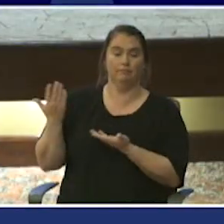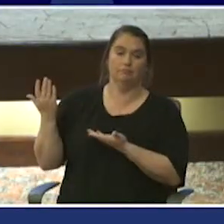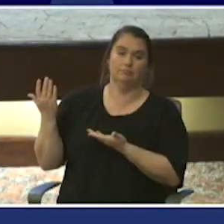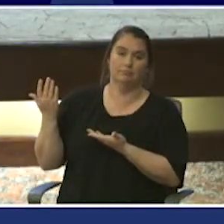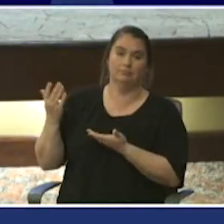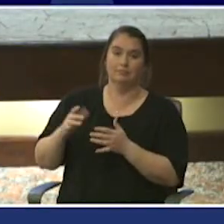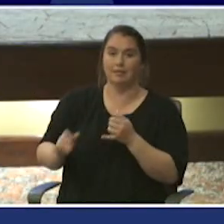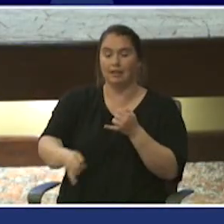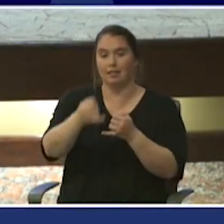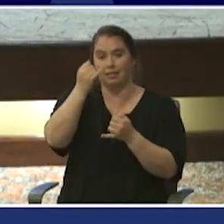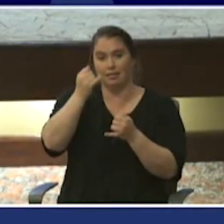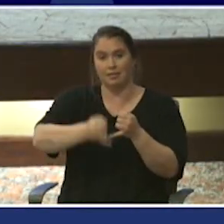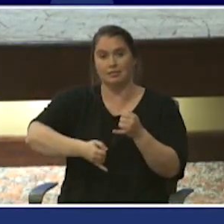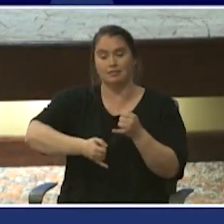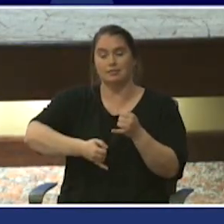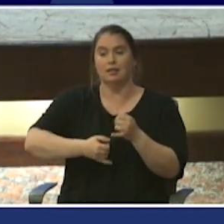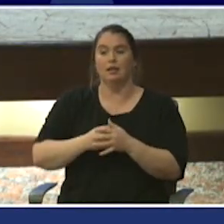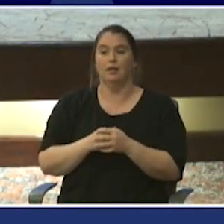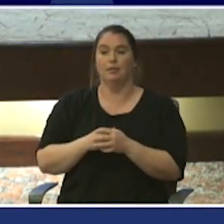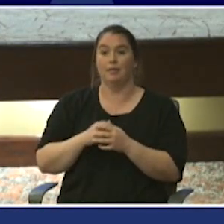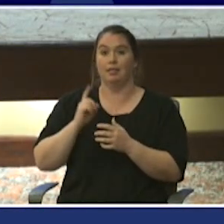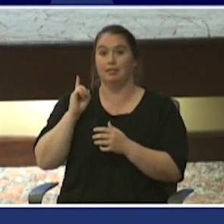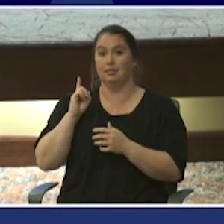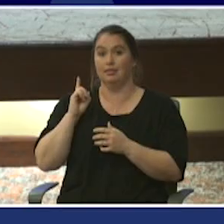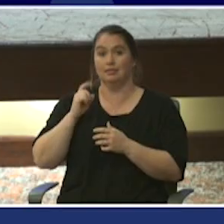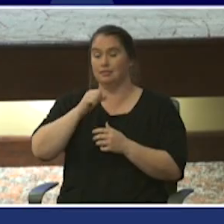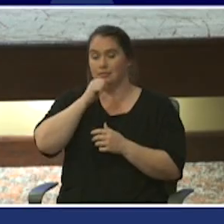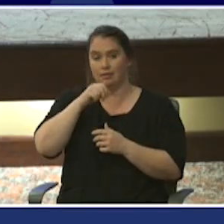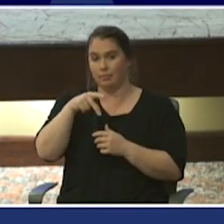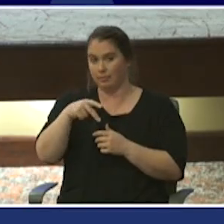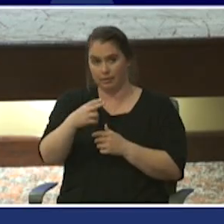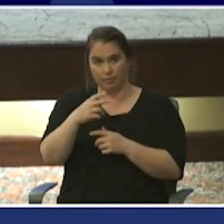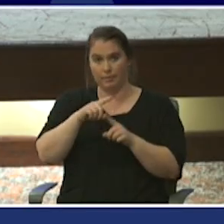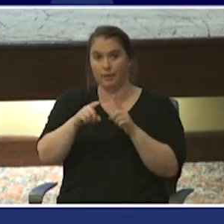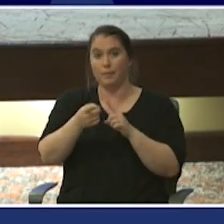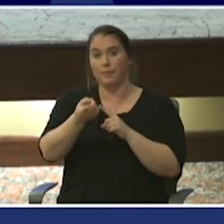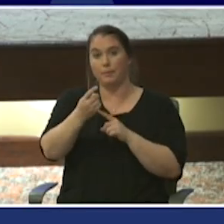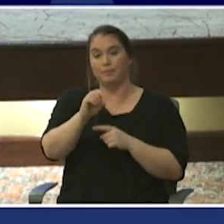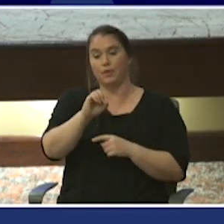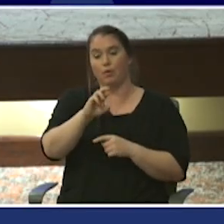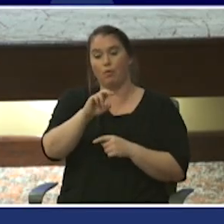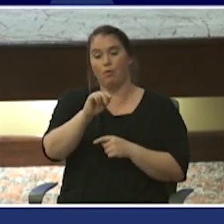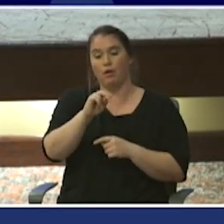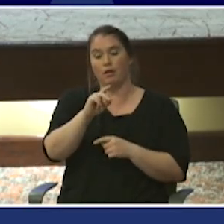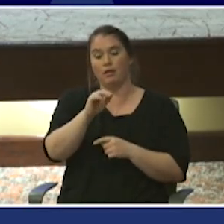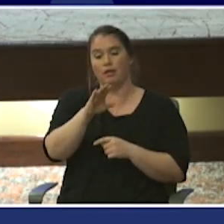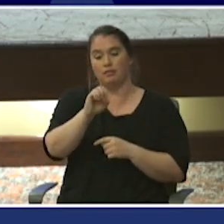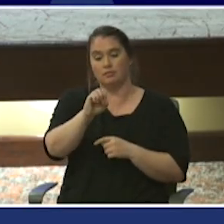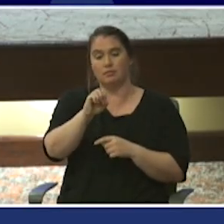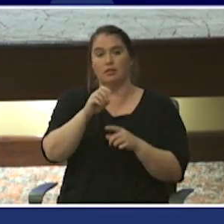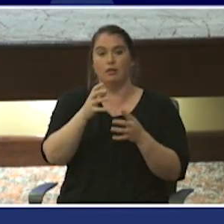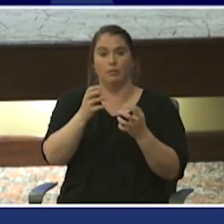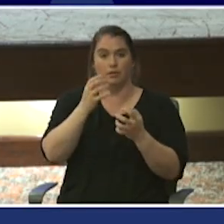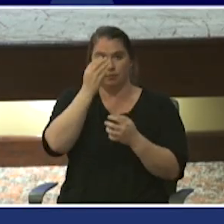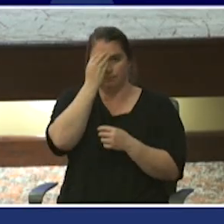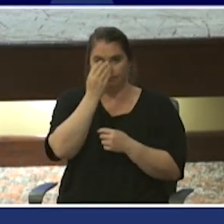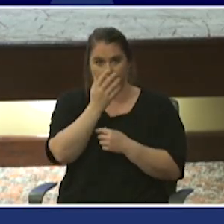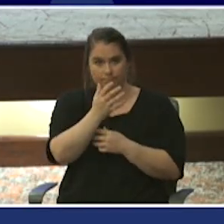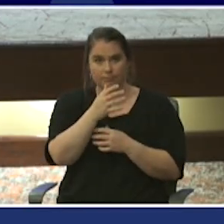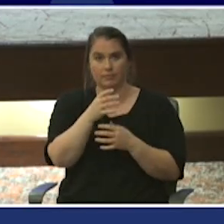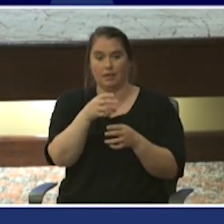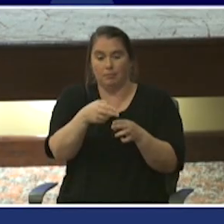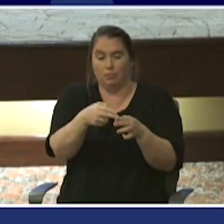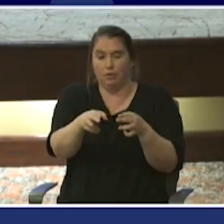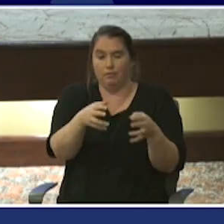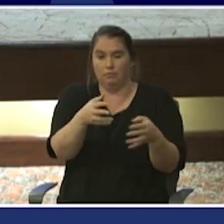And then last but not least, this is not a public hearing, but one of our ordinances, but I did want to give you a brief overview